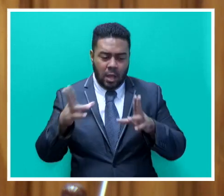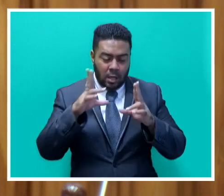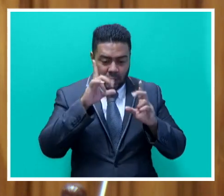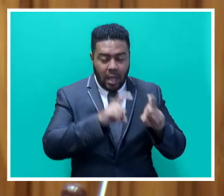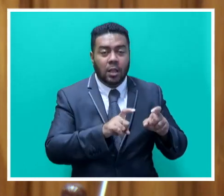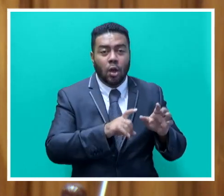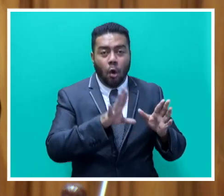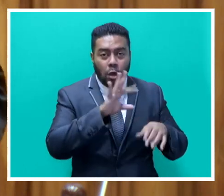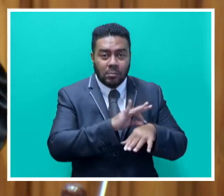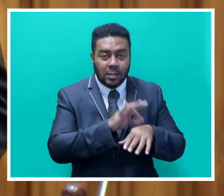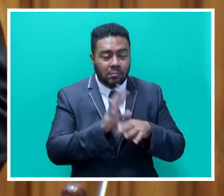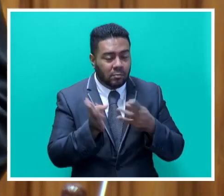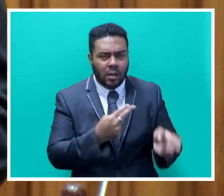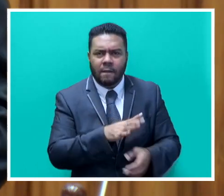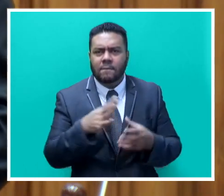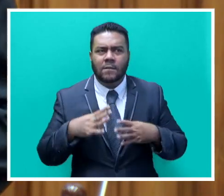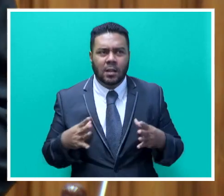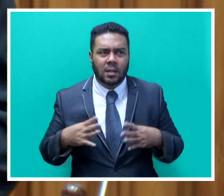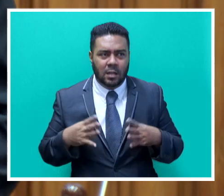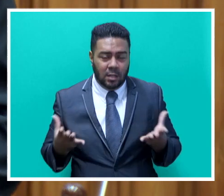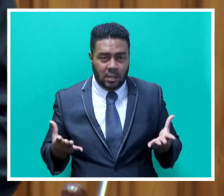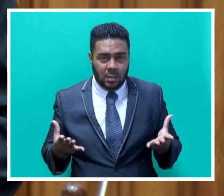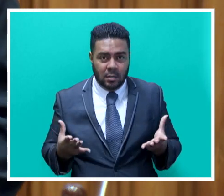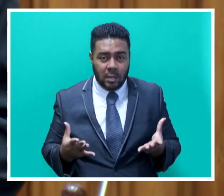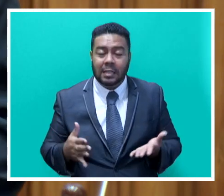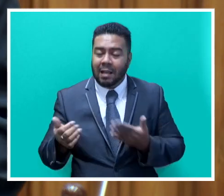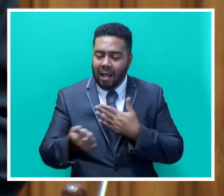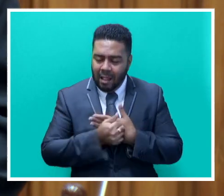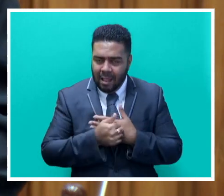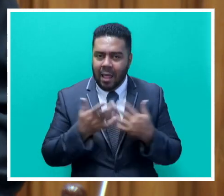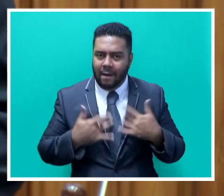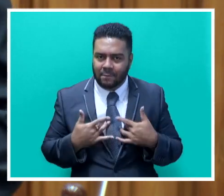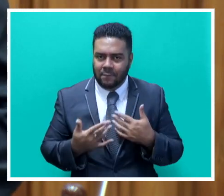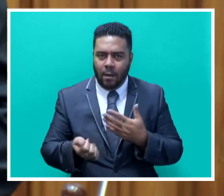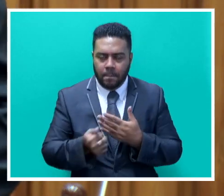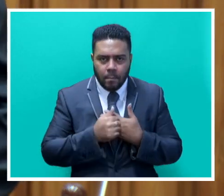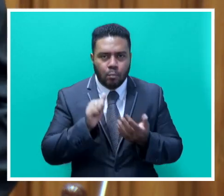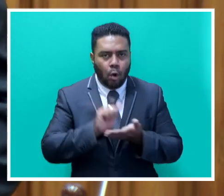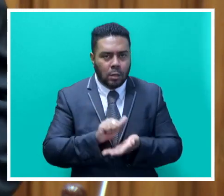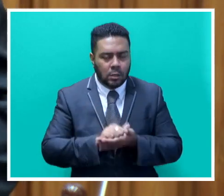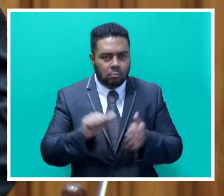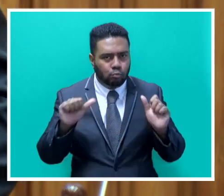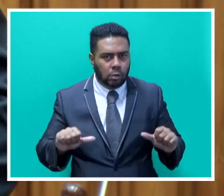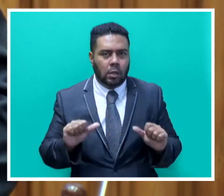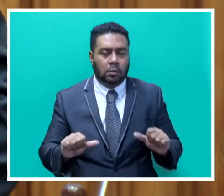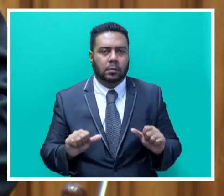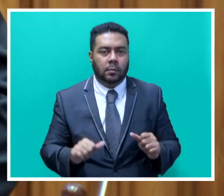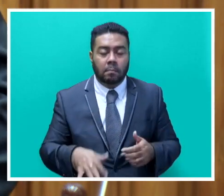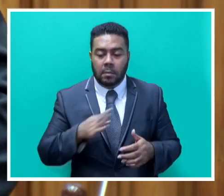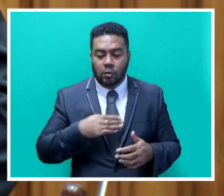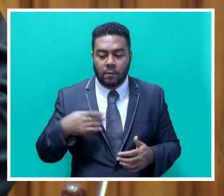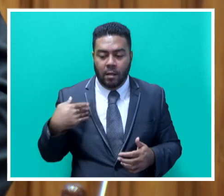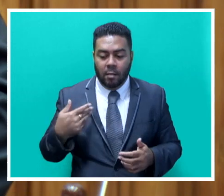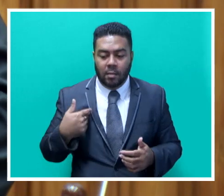The intervention presented to our people, if adhered to, is life-saving. Honorable Speaker, the Minister of Health and Medical Services have